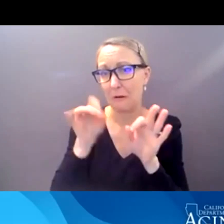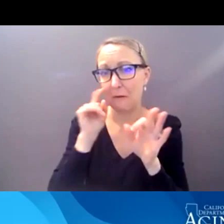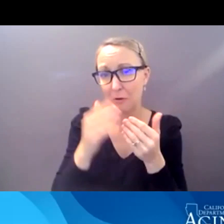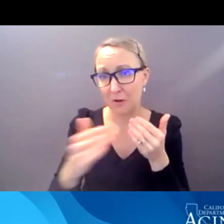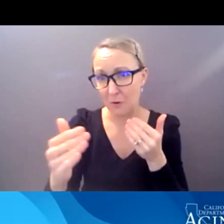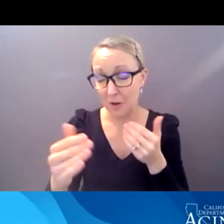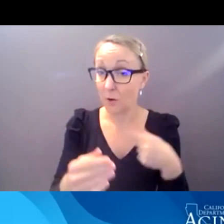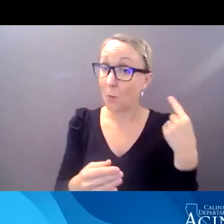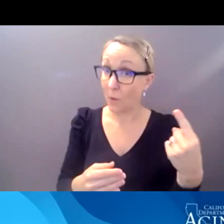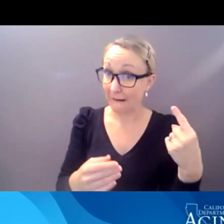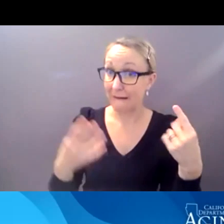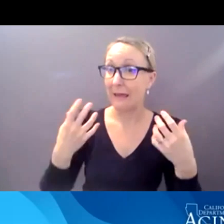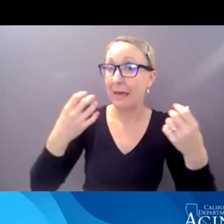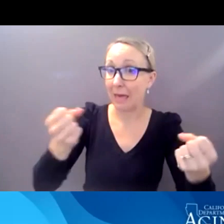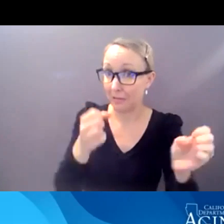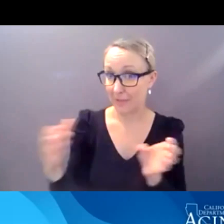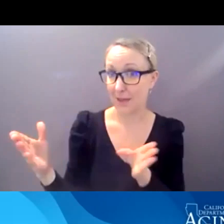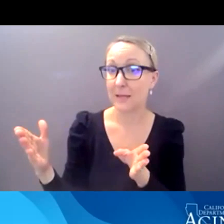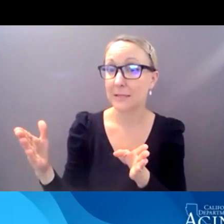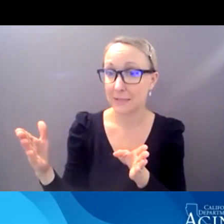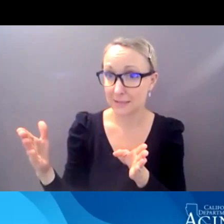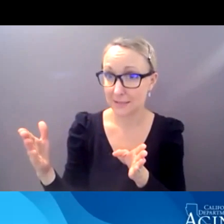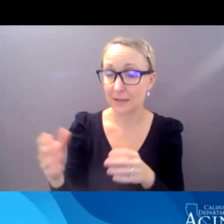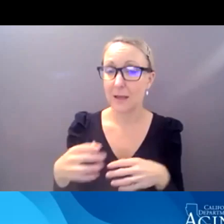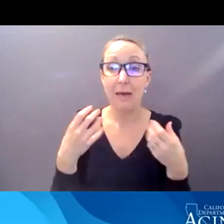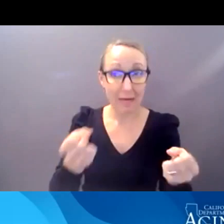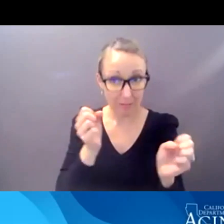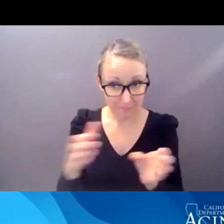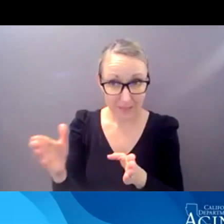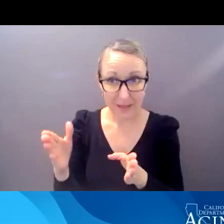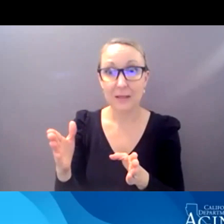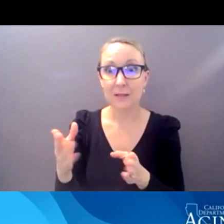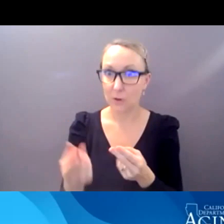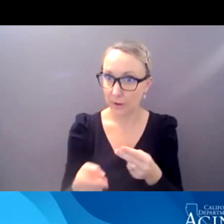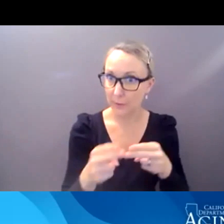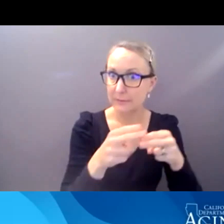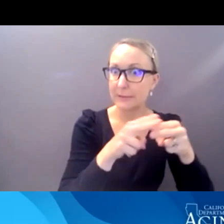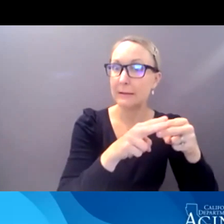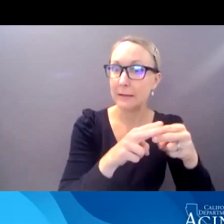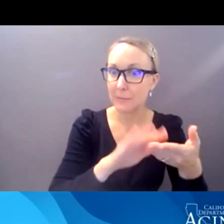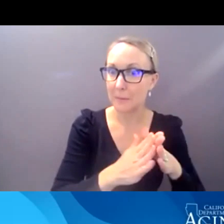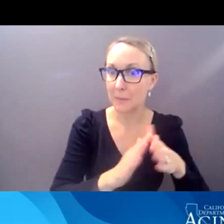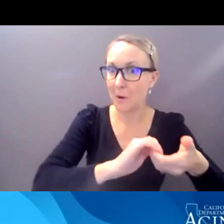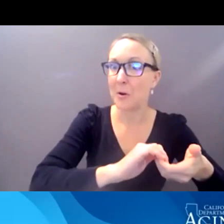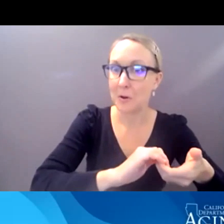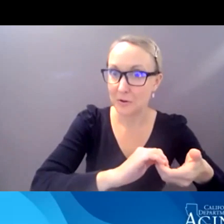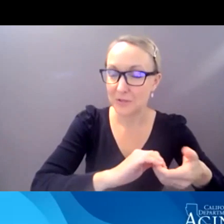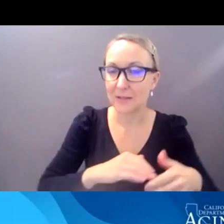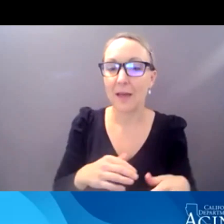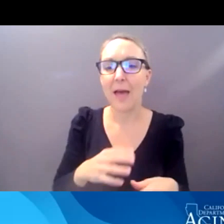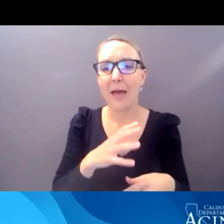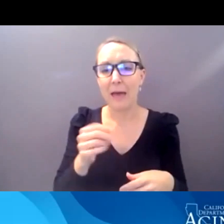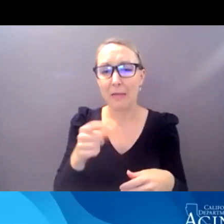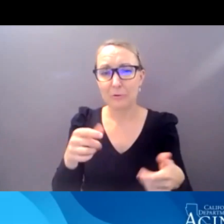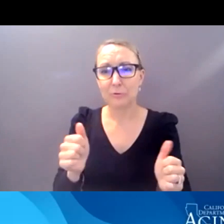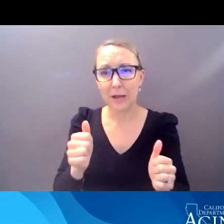with health plans. Health plans are increasingly partnering, and thanks to the California leadership at CalAIM, to fund home